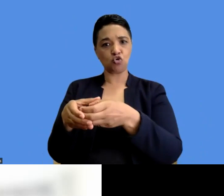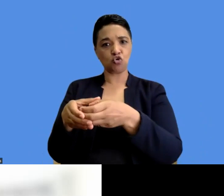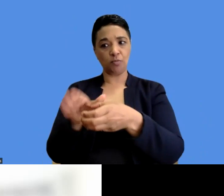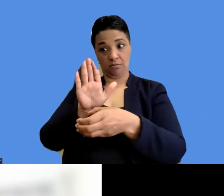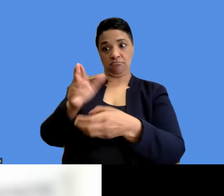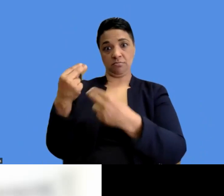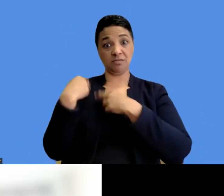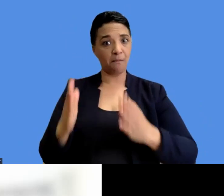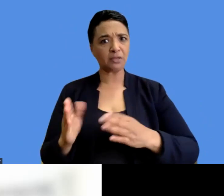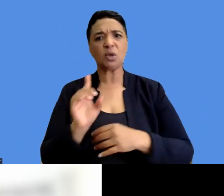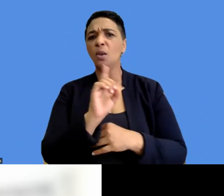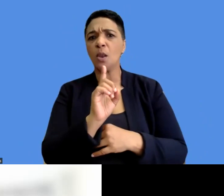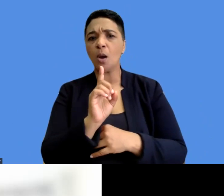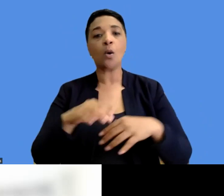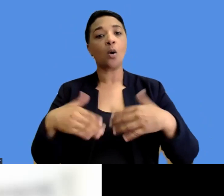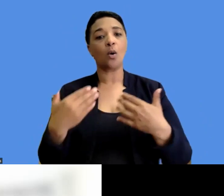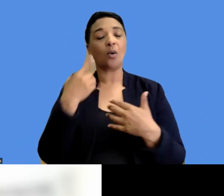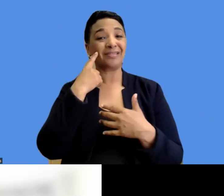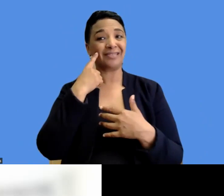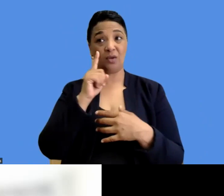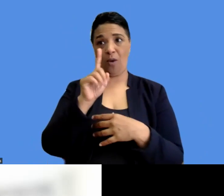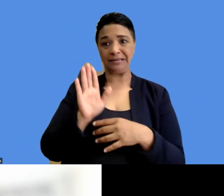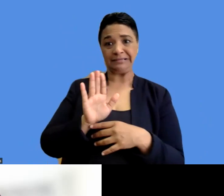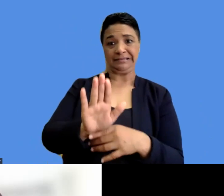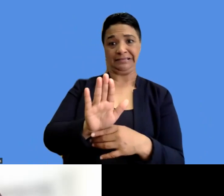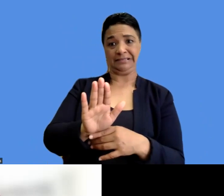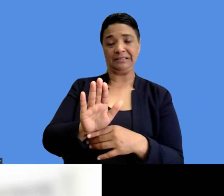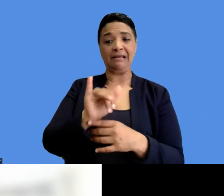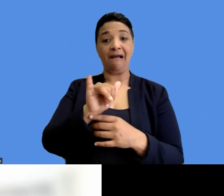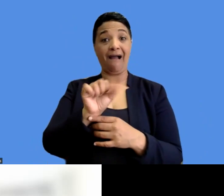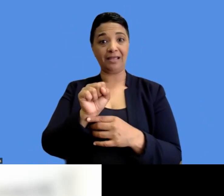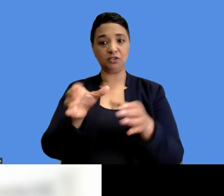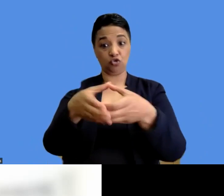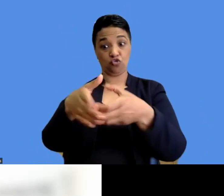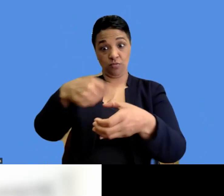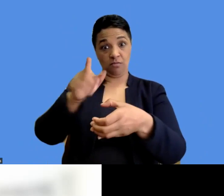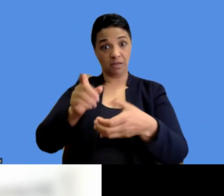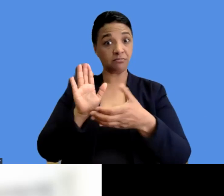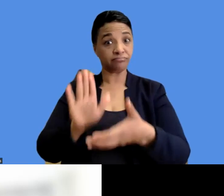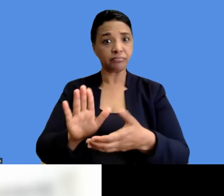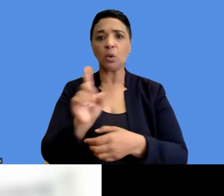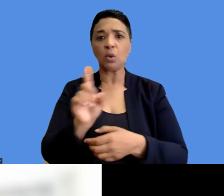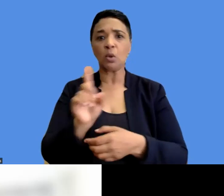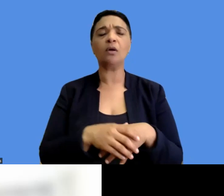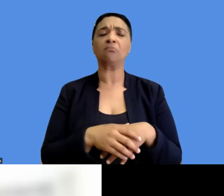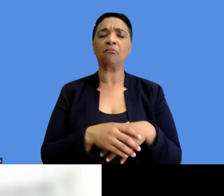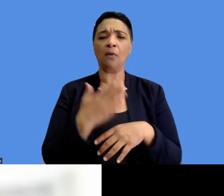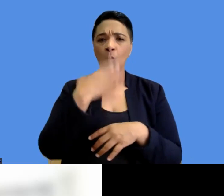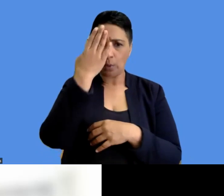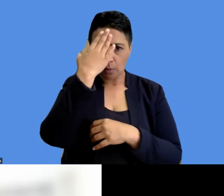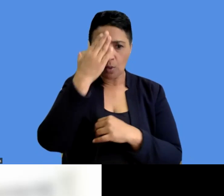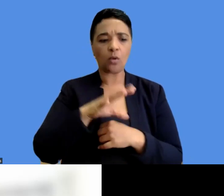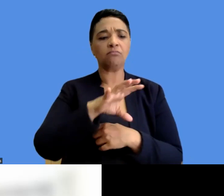or official IASC entity. As we just heard, important work is done in different